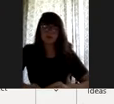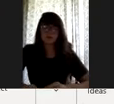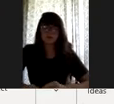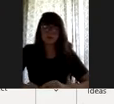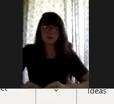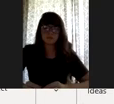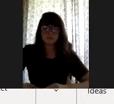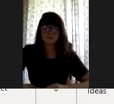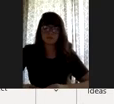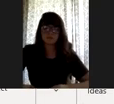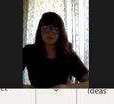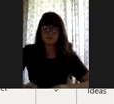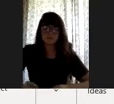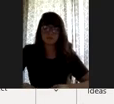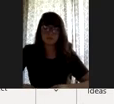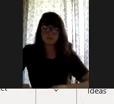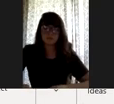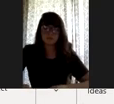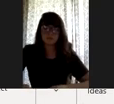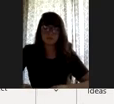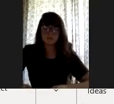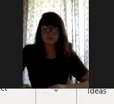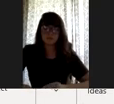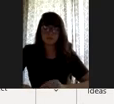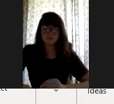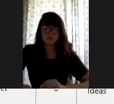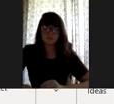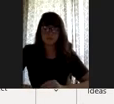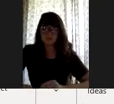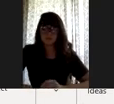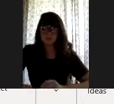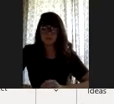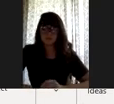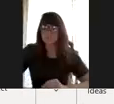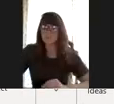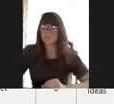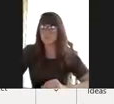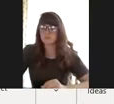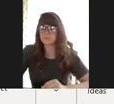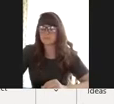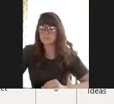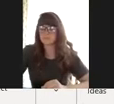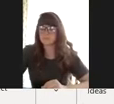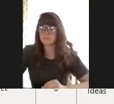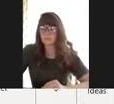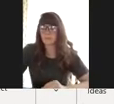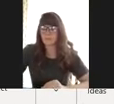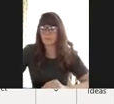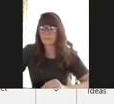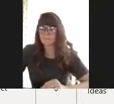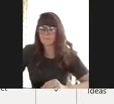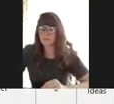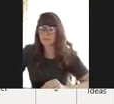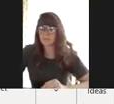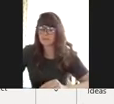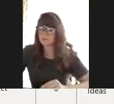And if you can't narrow something down, that's okay, because this is the thing to understand. Even if you don't get the real intent of